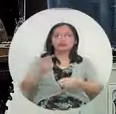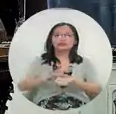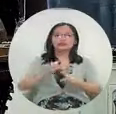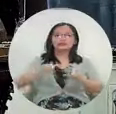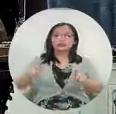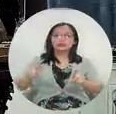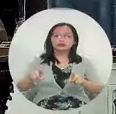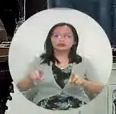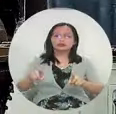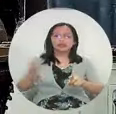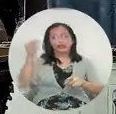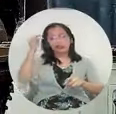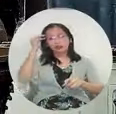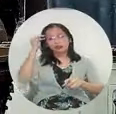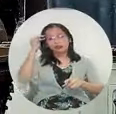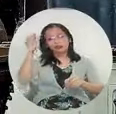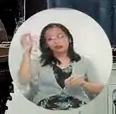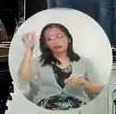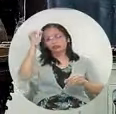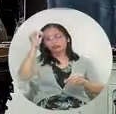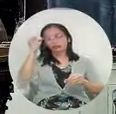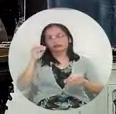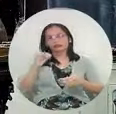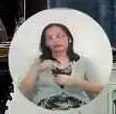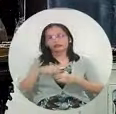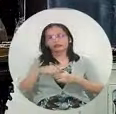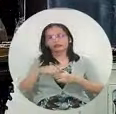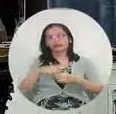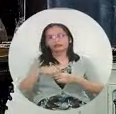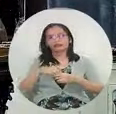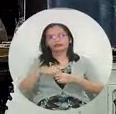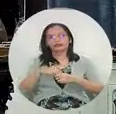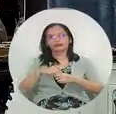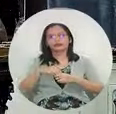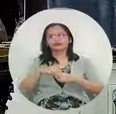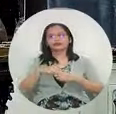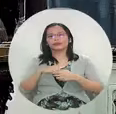Pero doon ay giliwata na. Kung dili sa amahan, sa inahan.